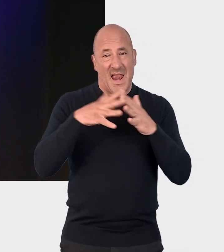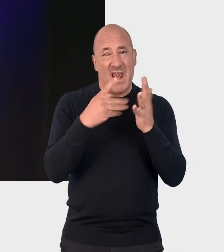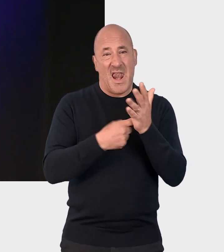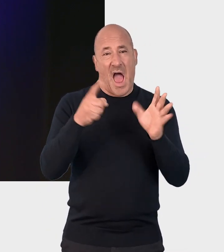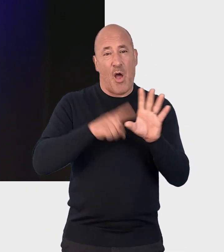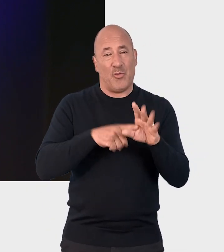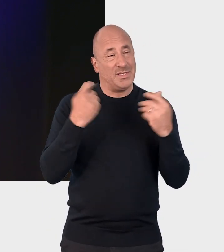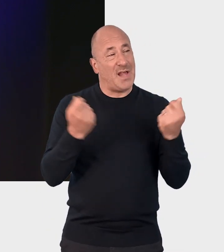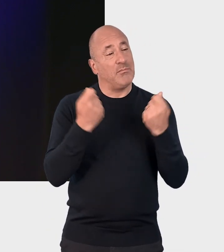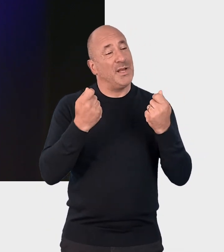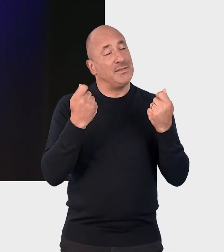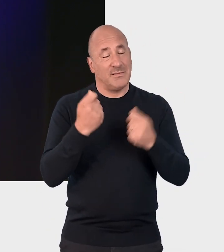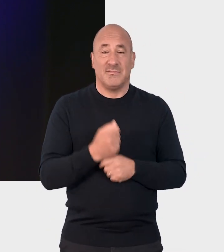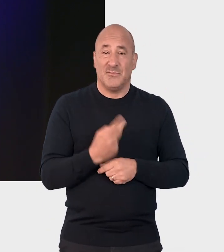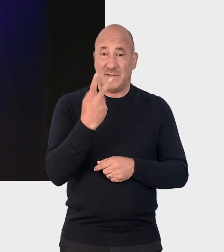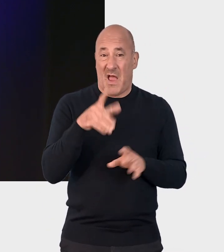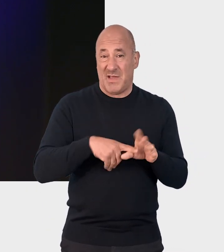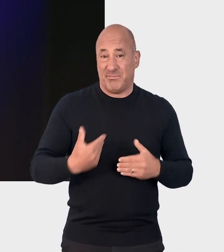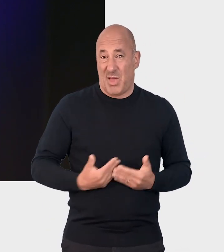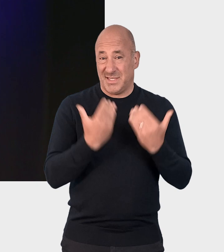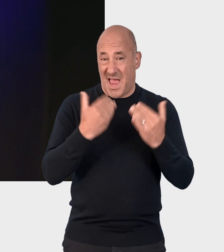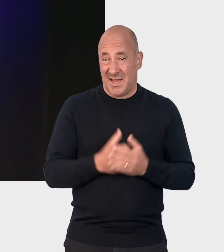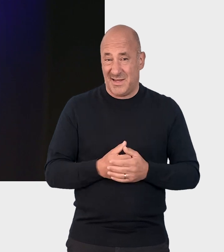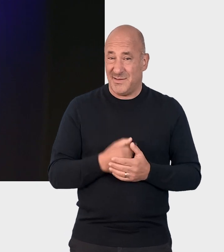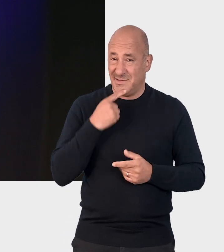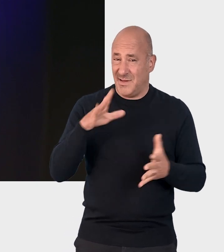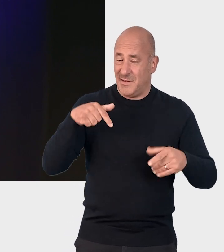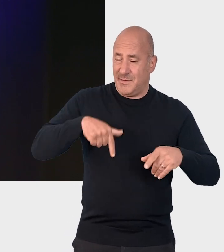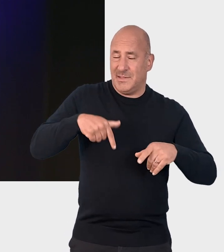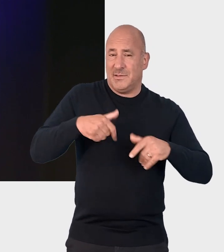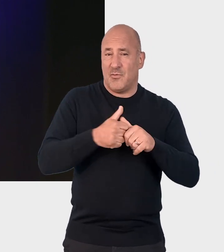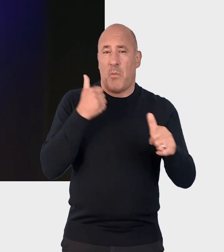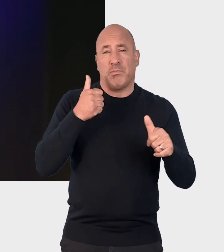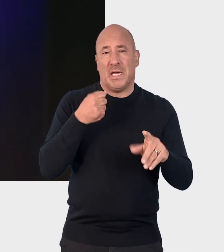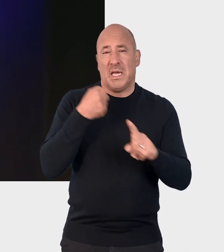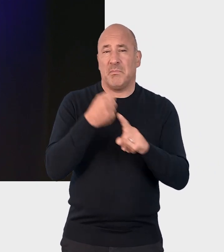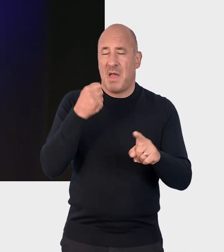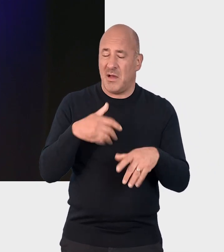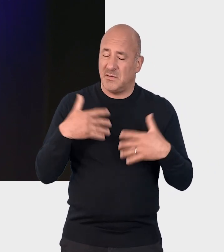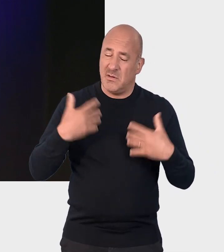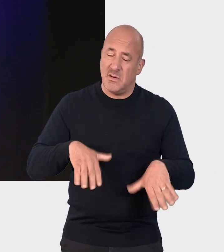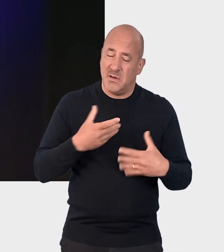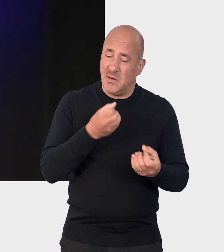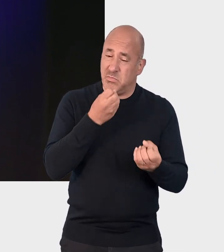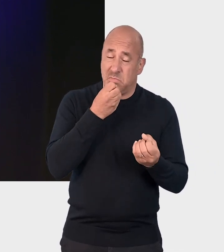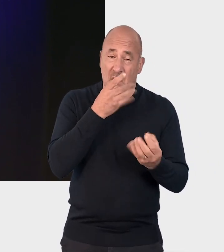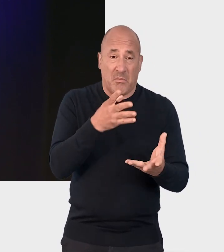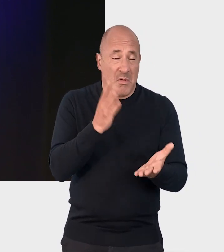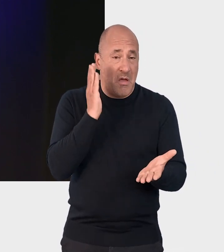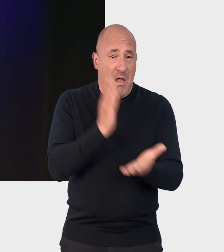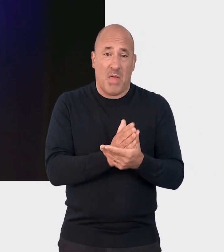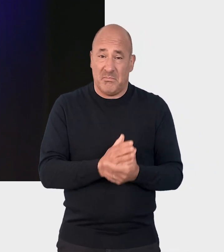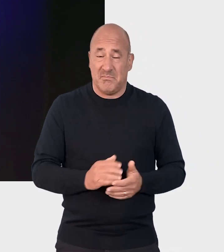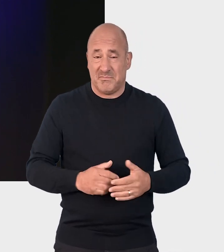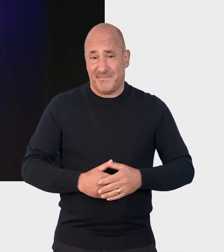Salford. And 25 years on, the Lowry celebrates their 25th anniversary. And I think we